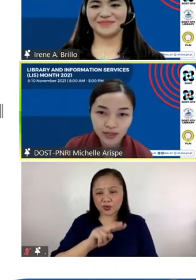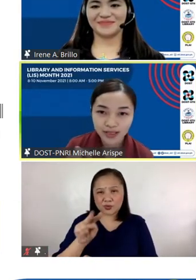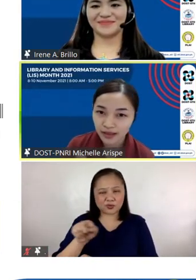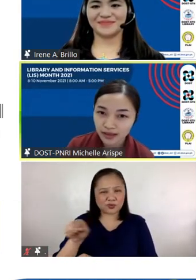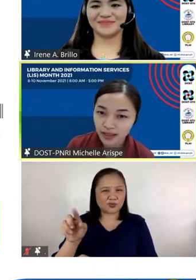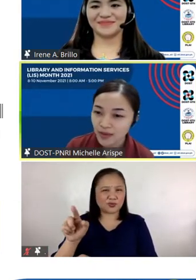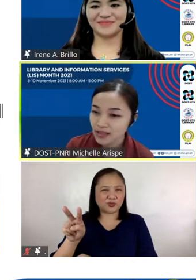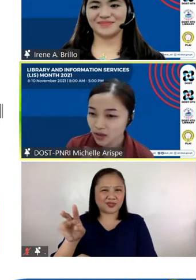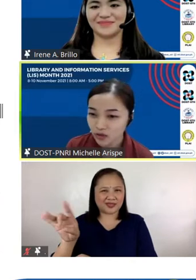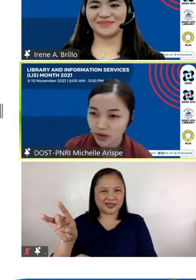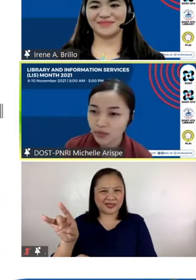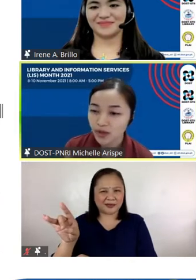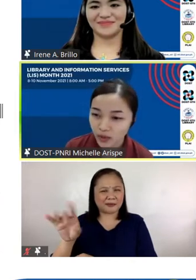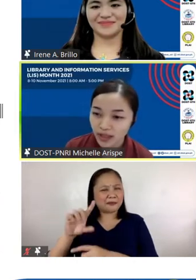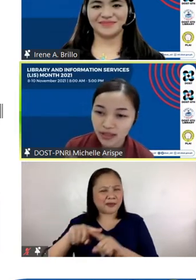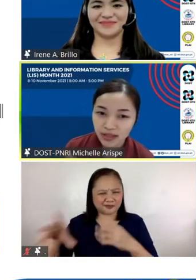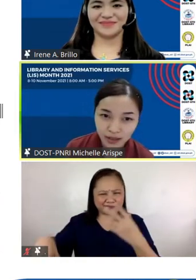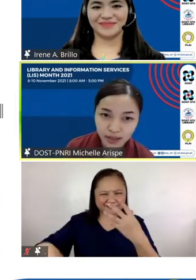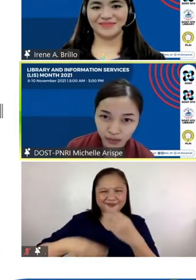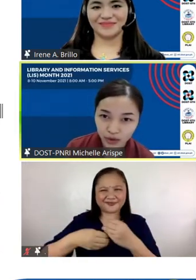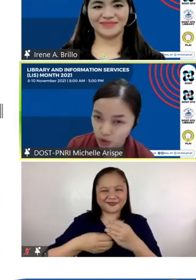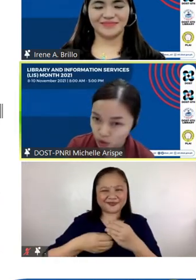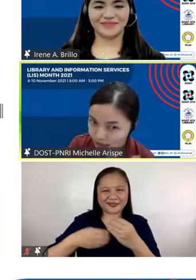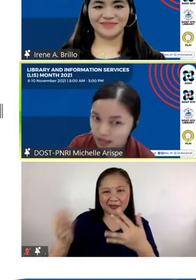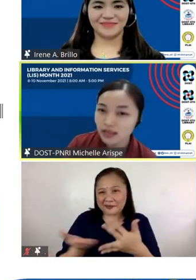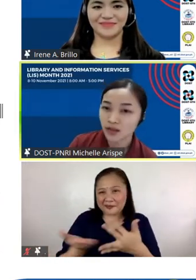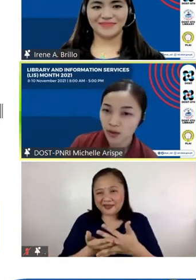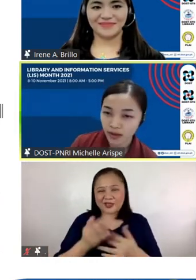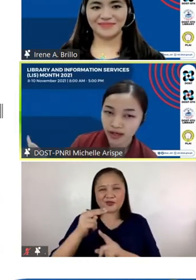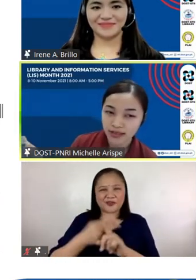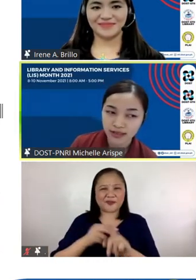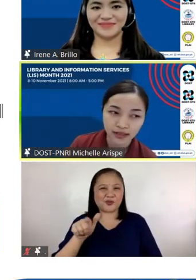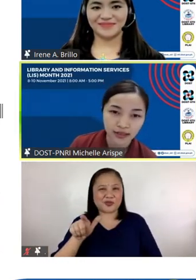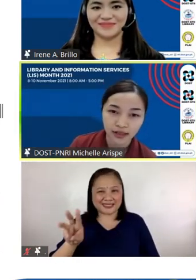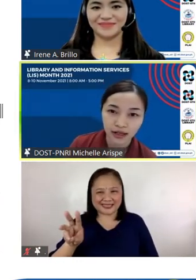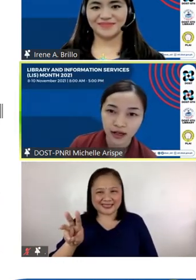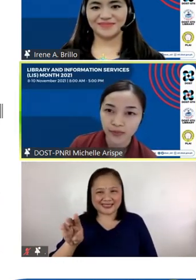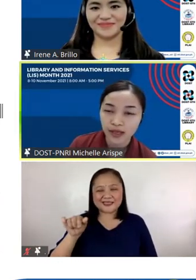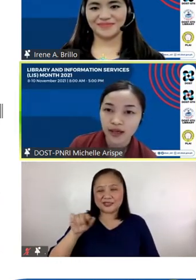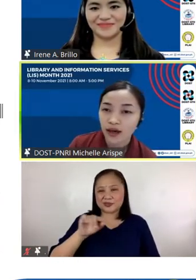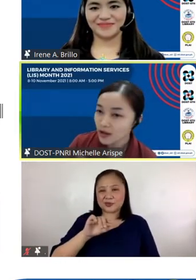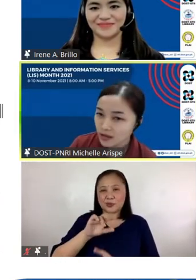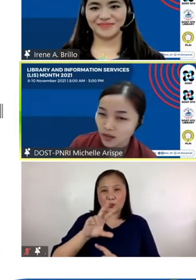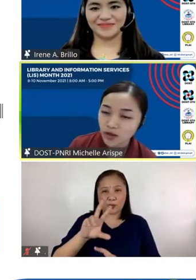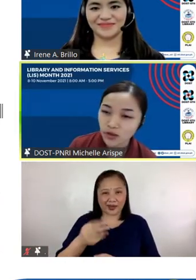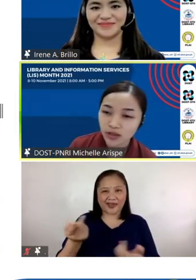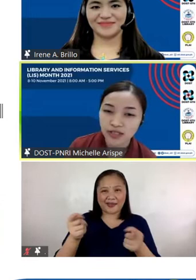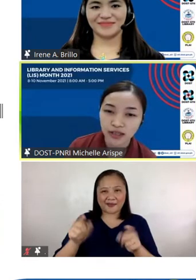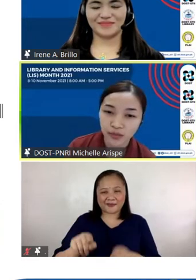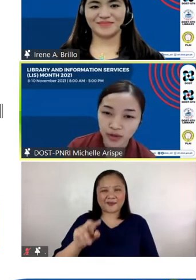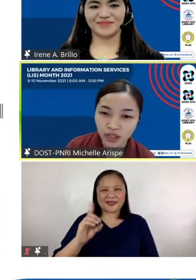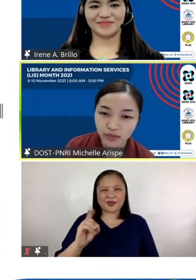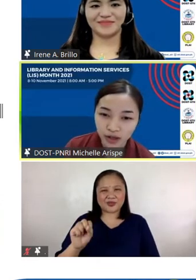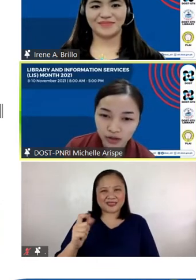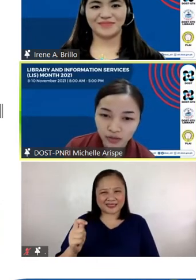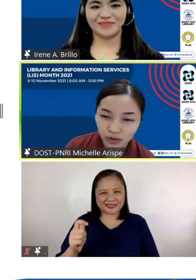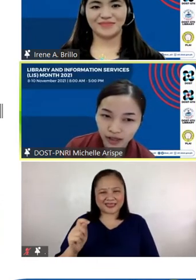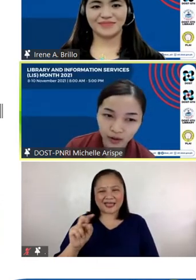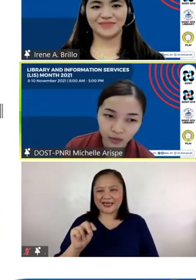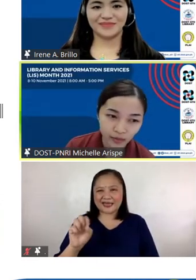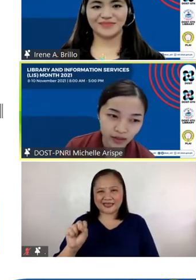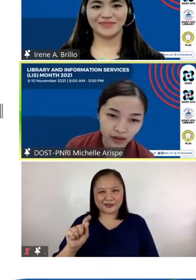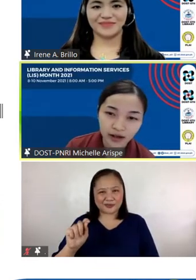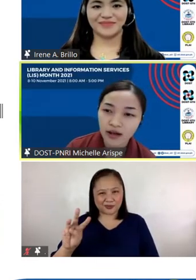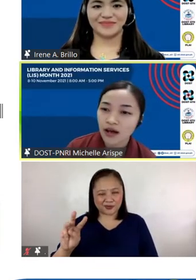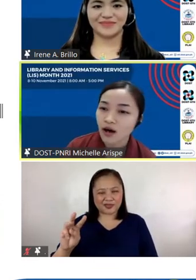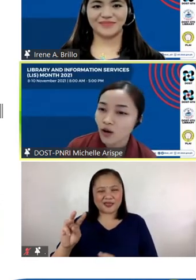28. Pero sisingit kami sa November 26 po, during the DOST NSTW celebration, meron po